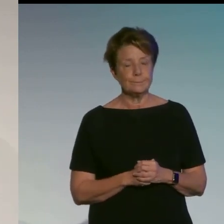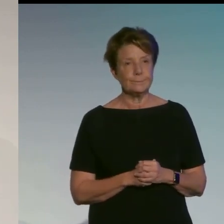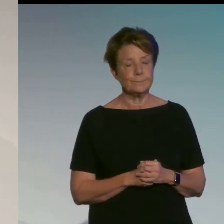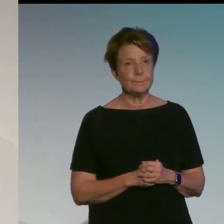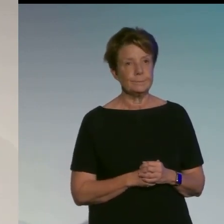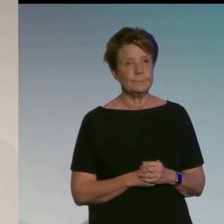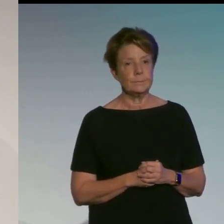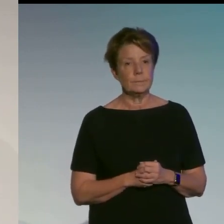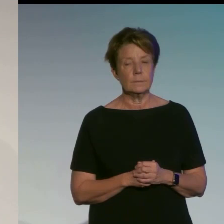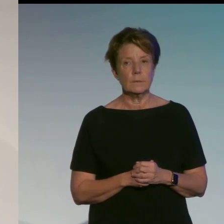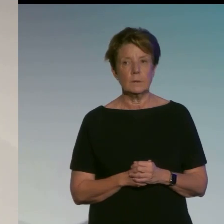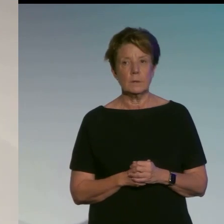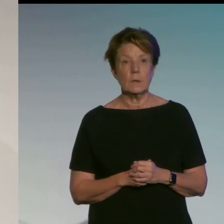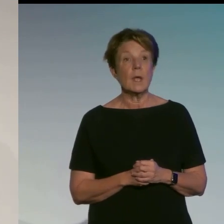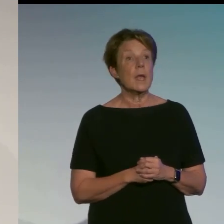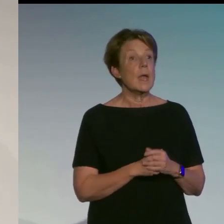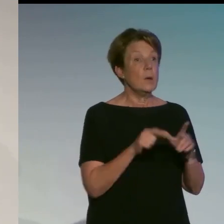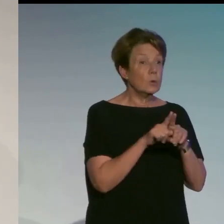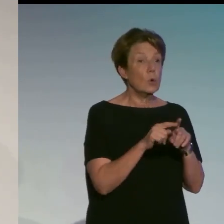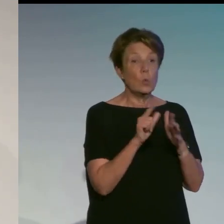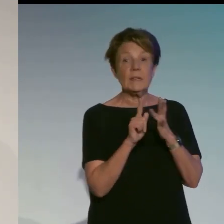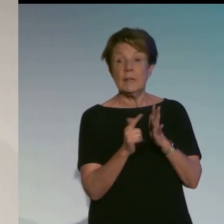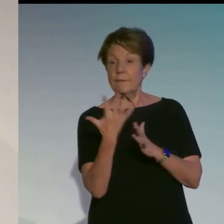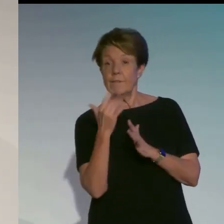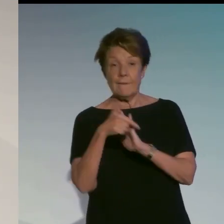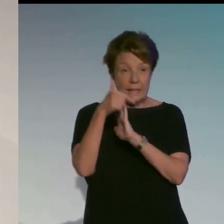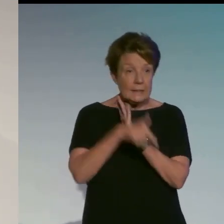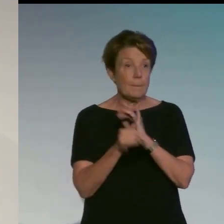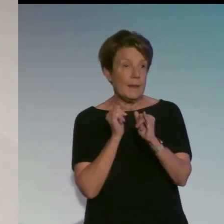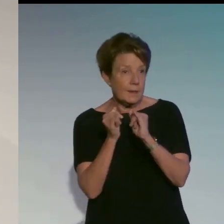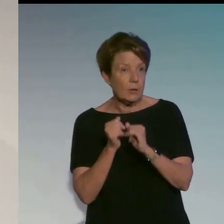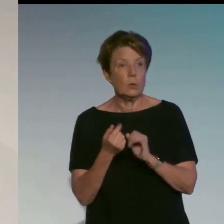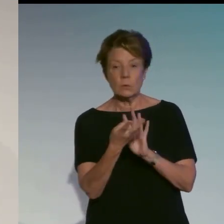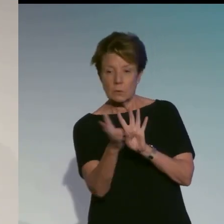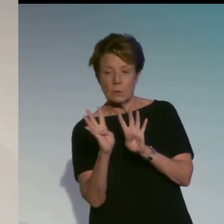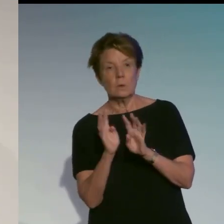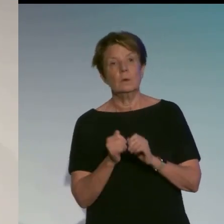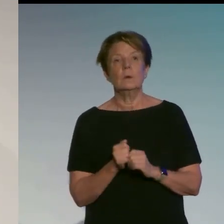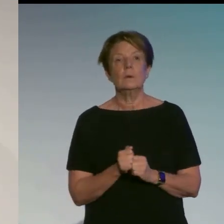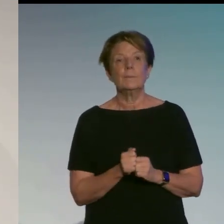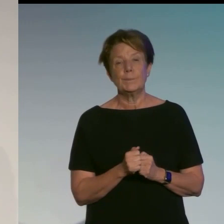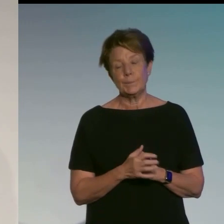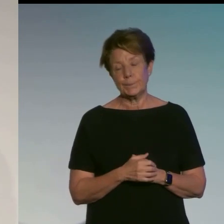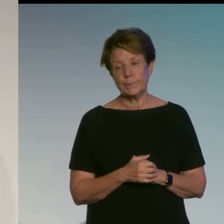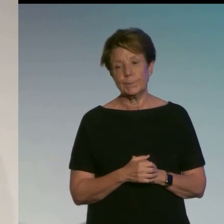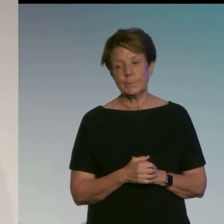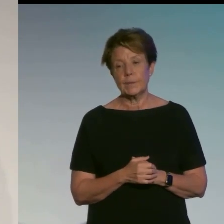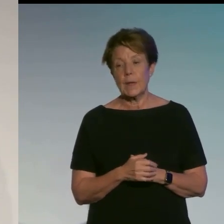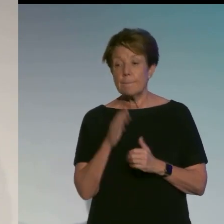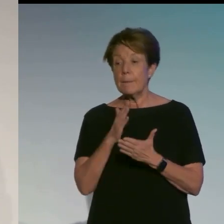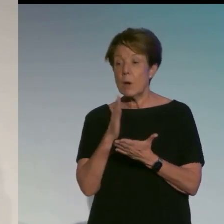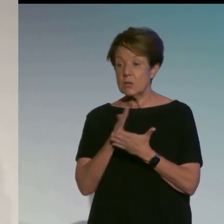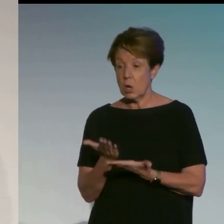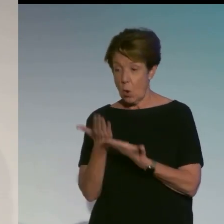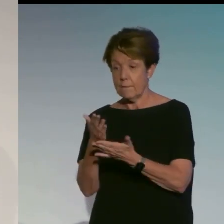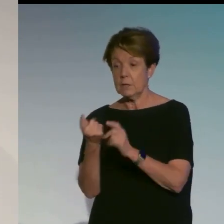did 5 in-depth interviews, and we found that the people who offered conversion therapy